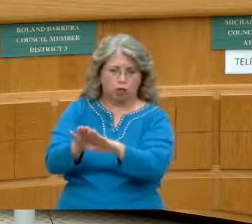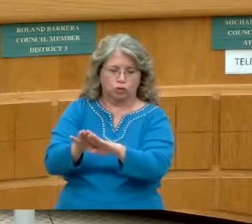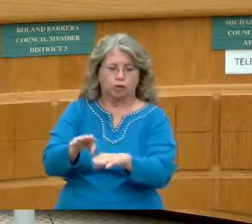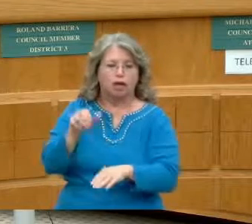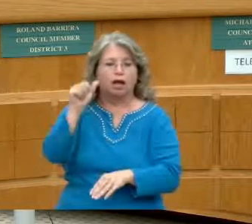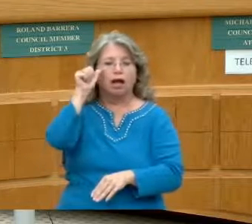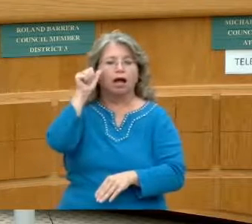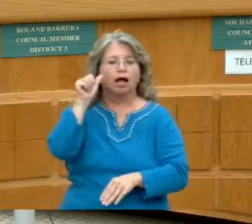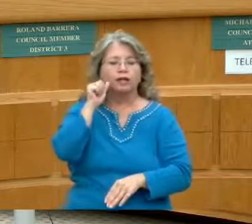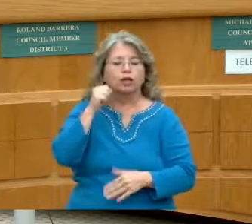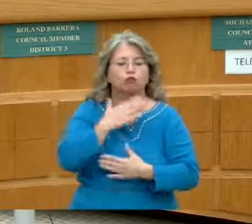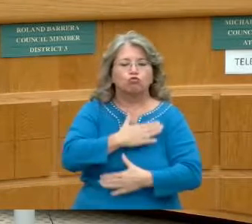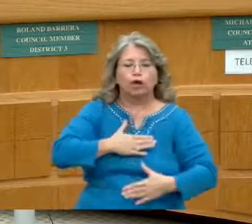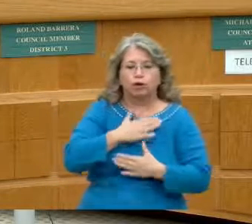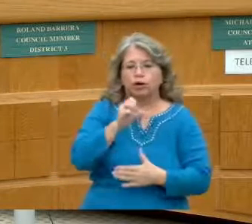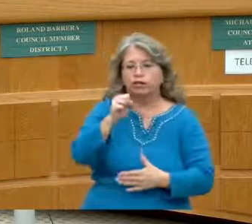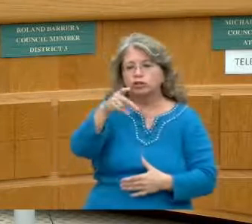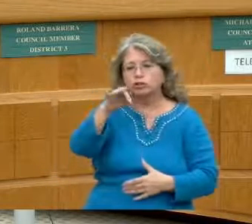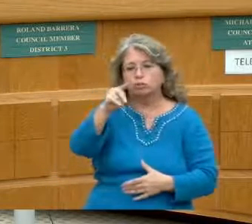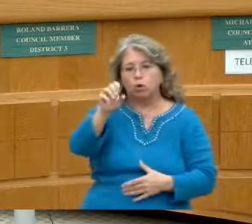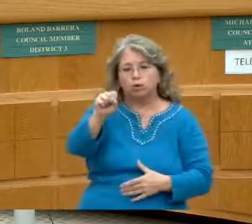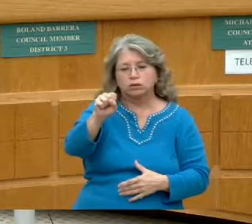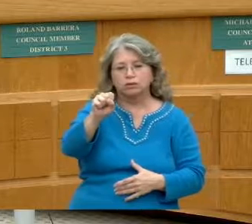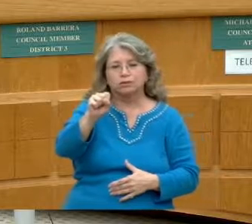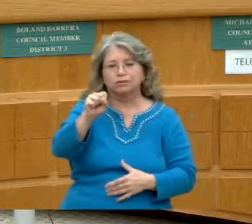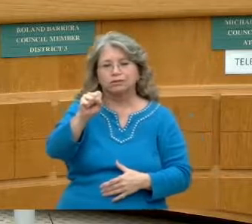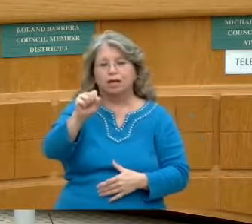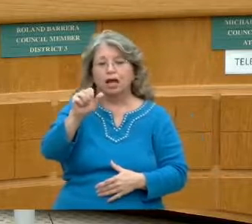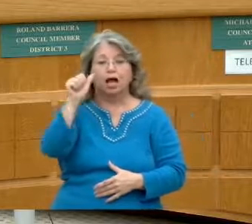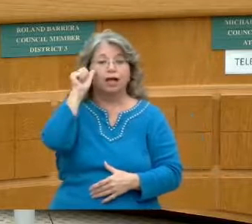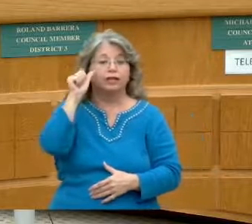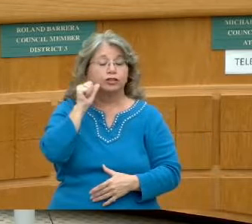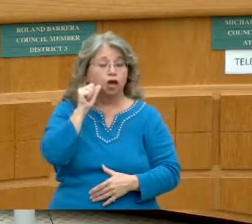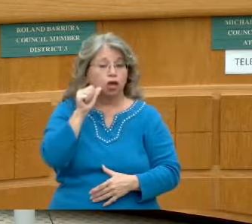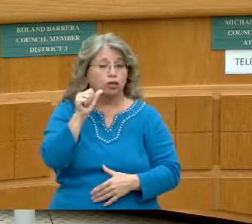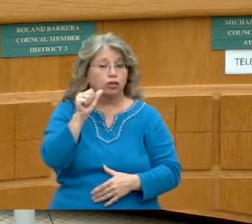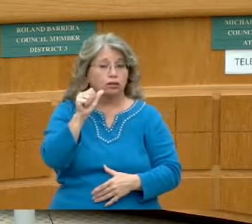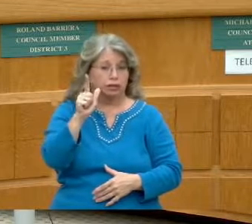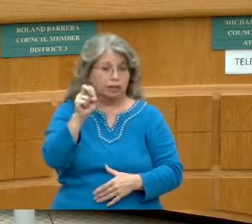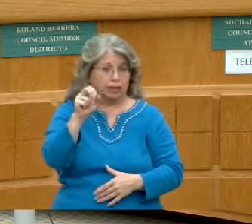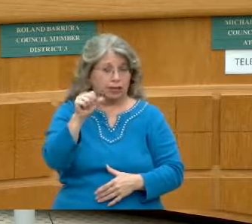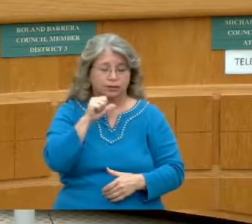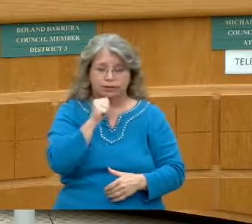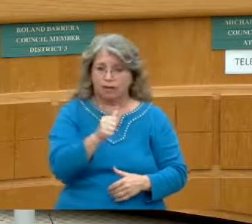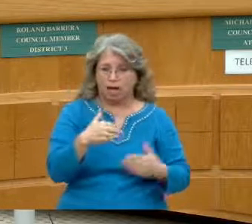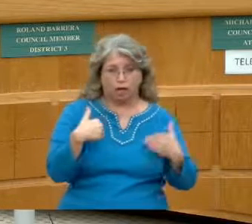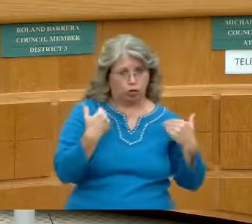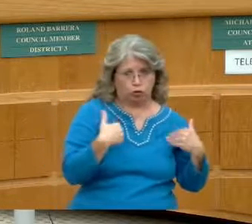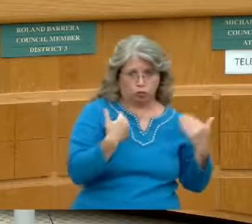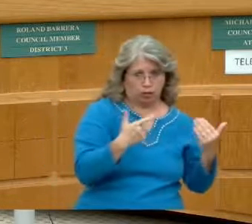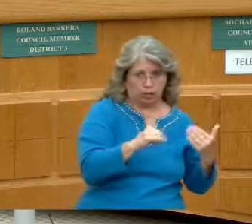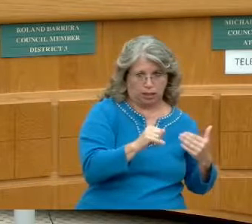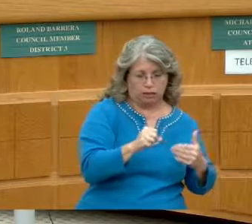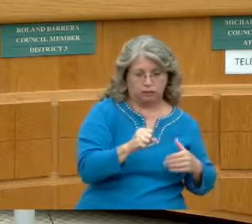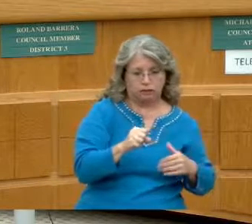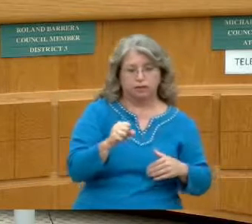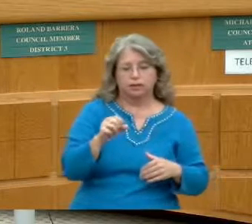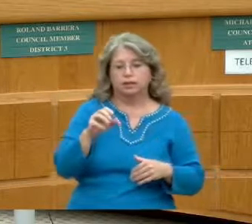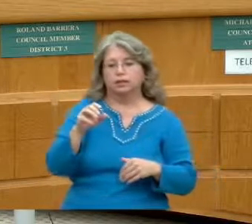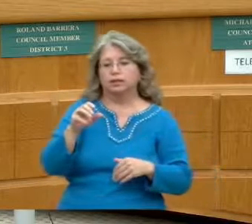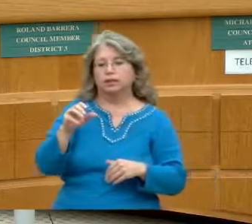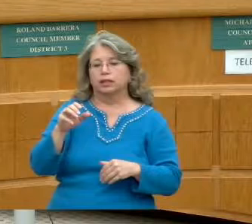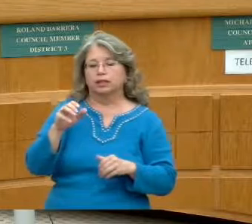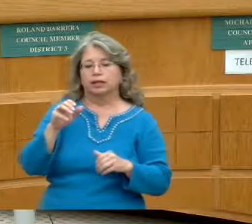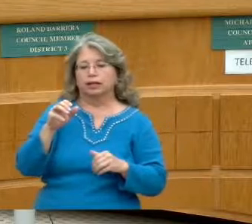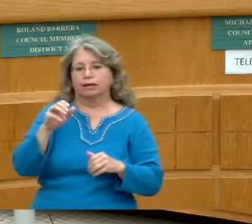sports, and this is really focusing on our adult leagues, not our sports youth leagues. They can resume Sunday,